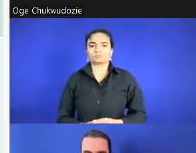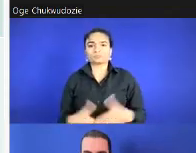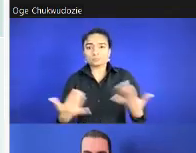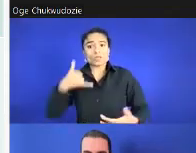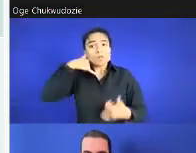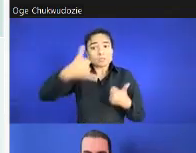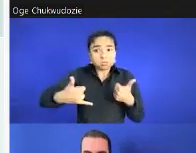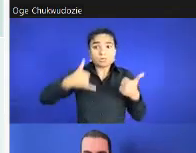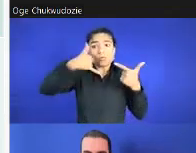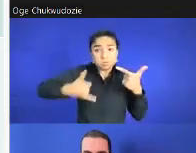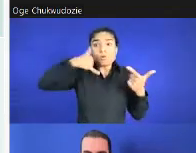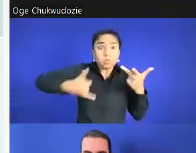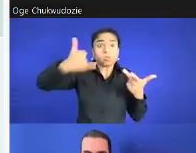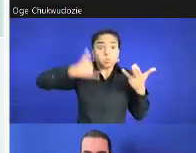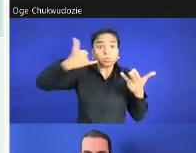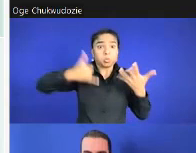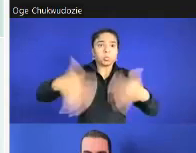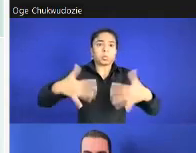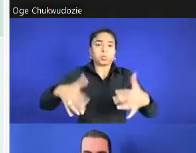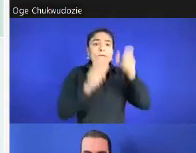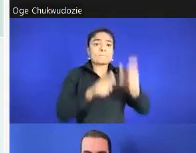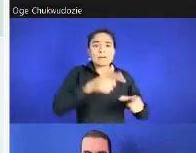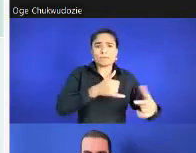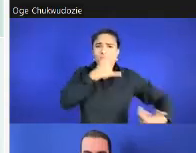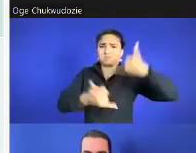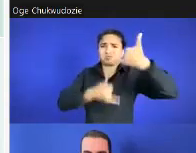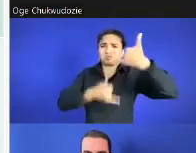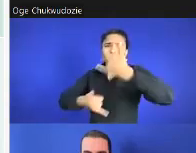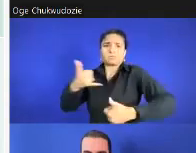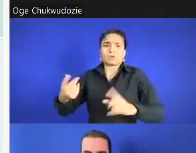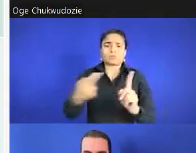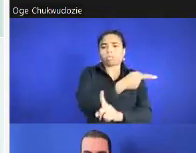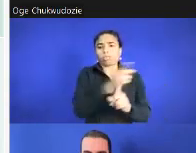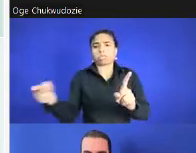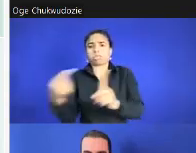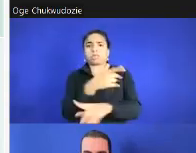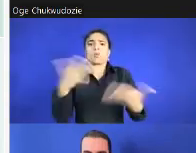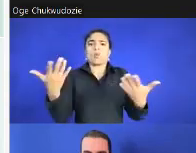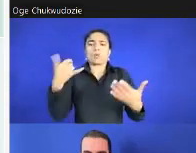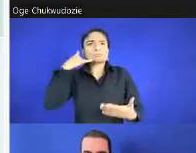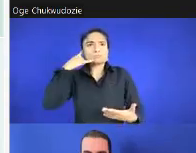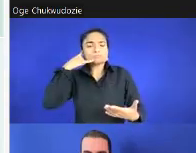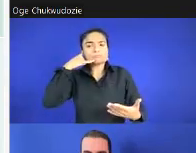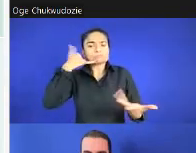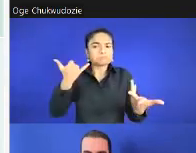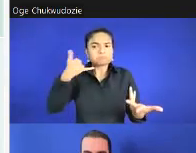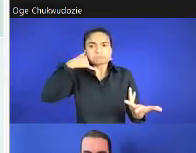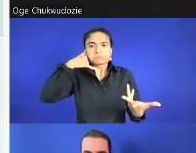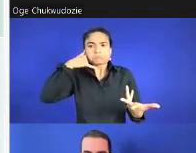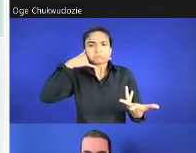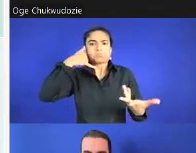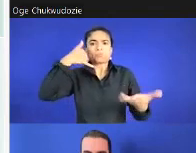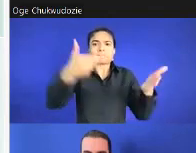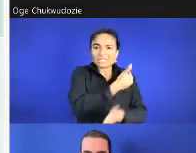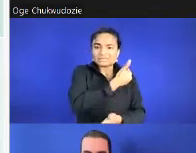missed. There may be delay in response if the people in the contact center do not have enough